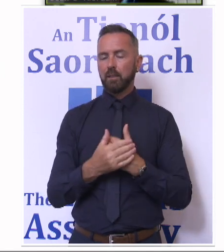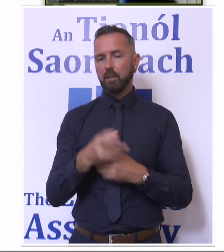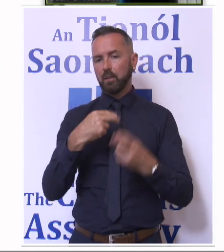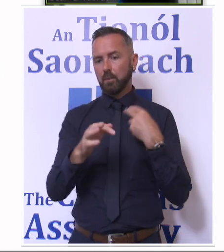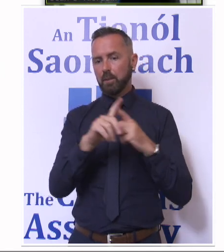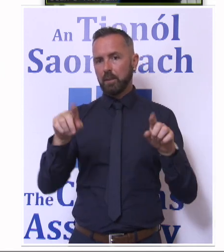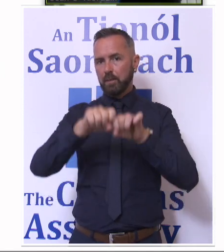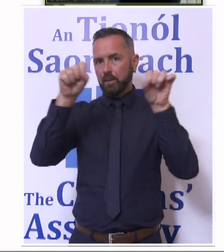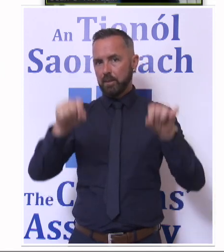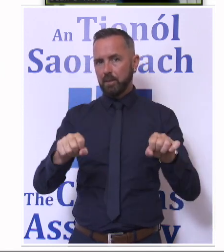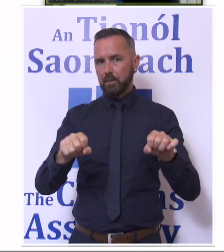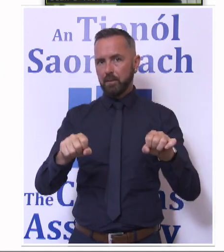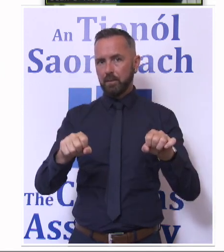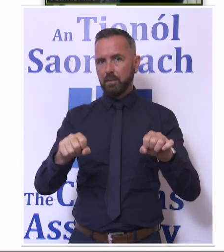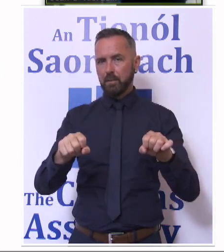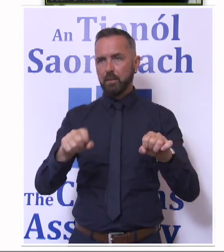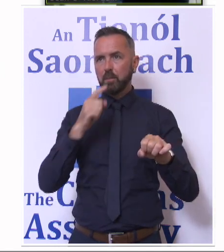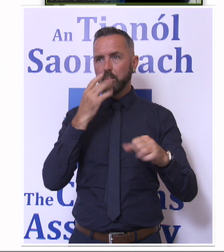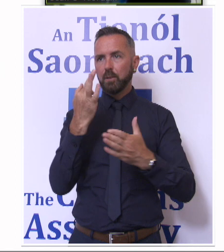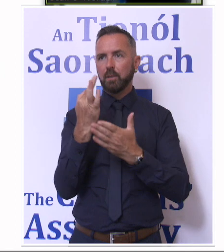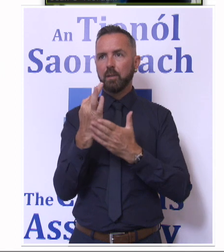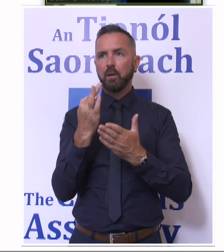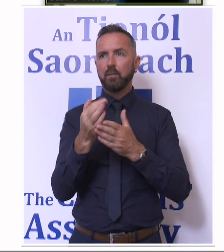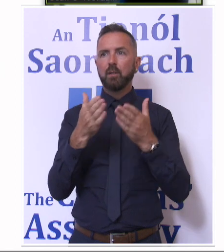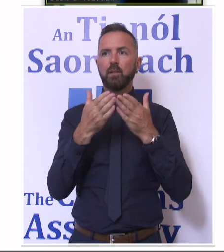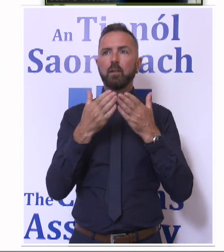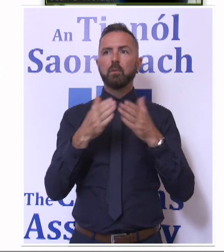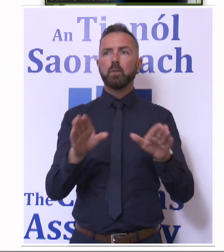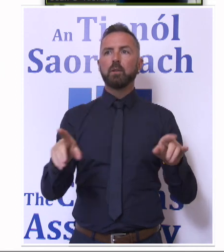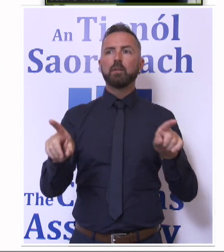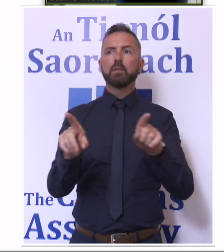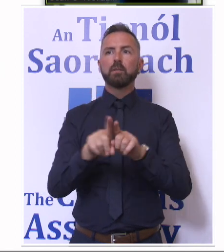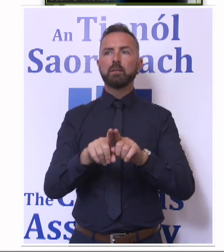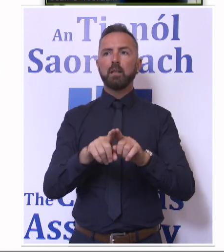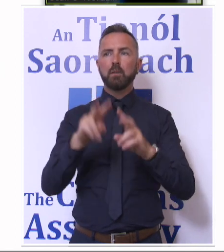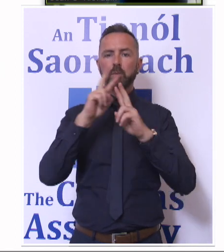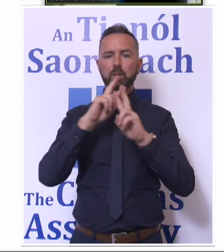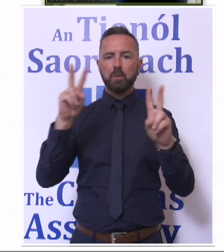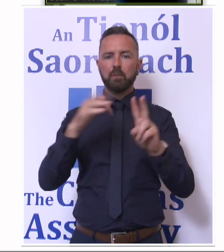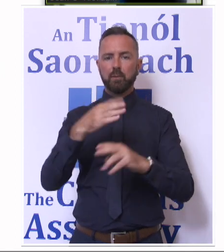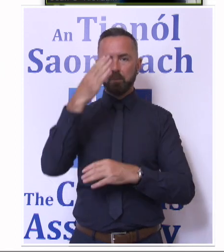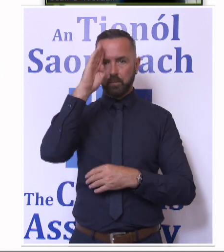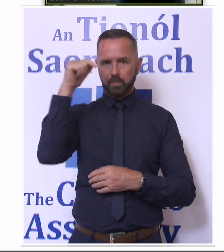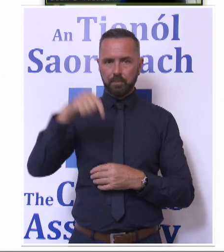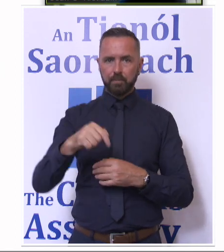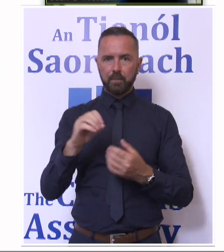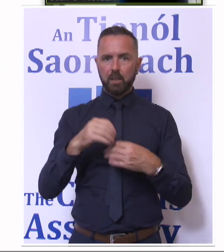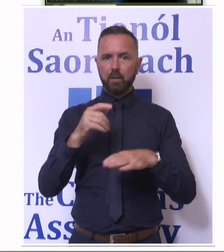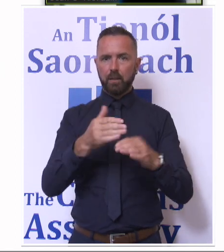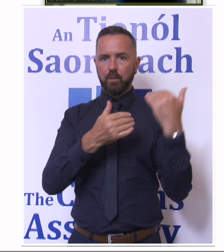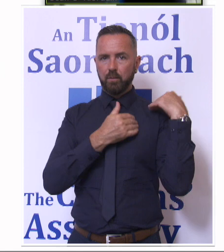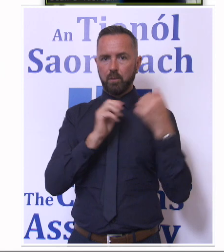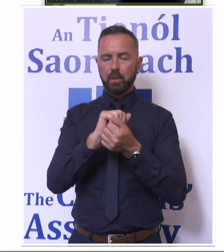from different systems, but very often with the broad same perspective on their role and the change